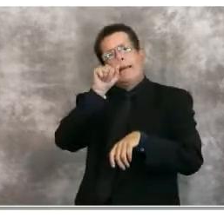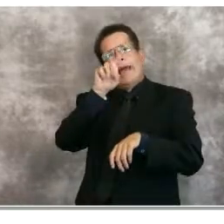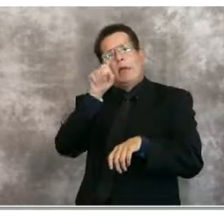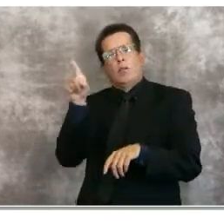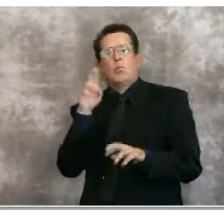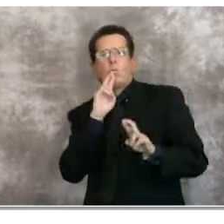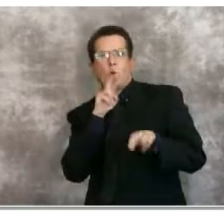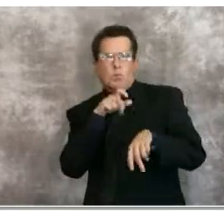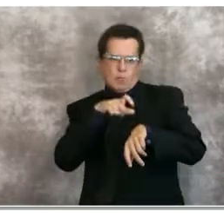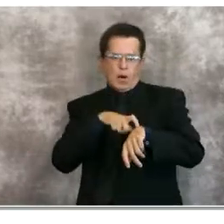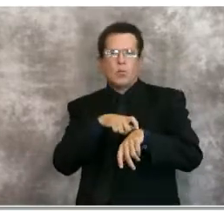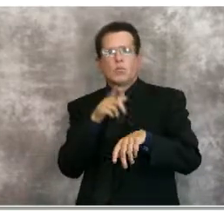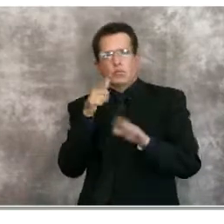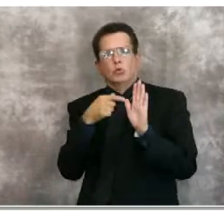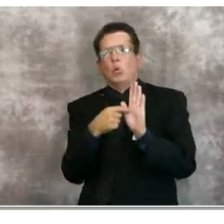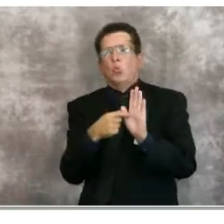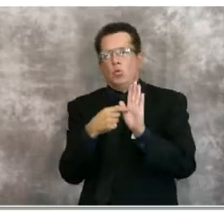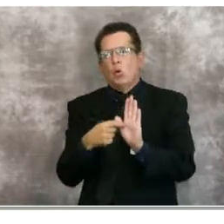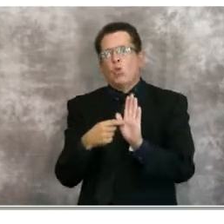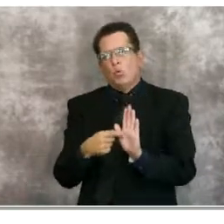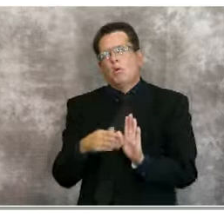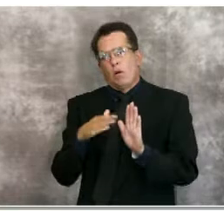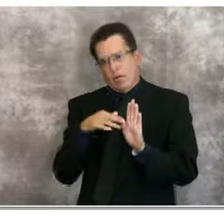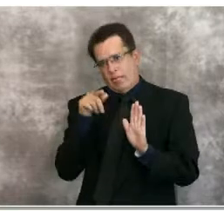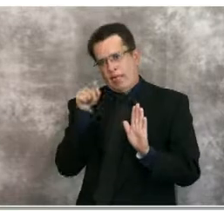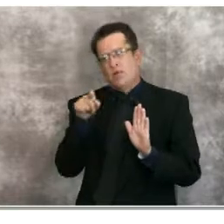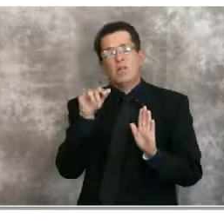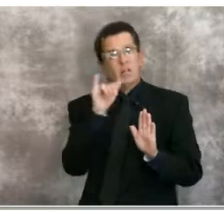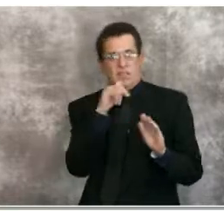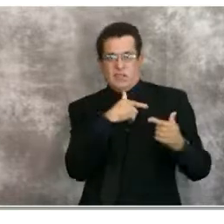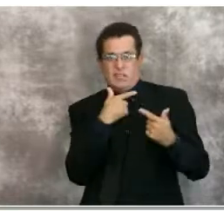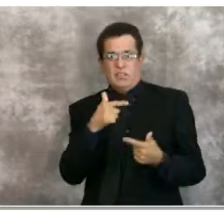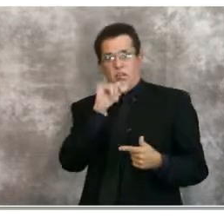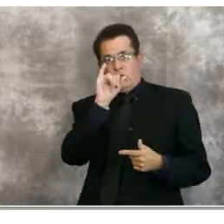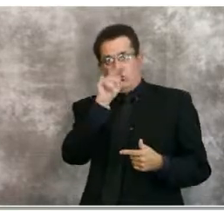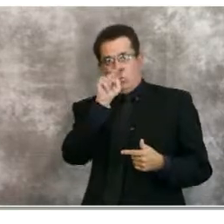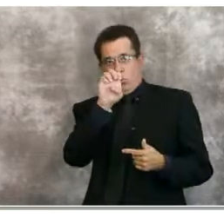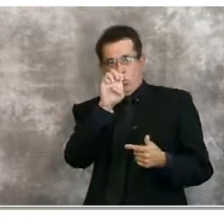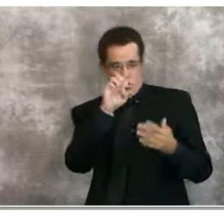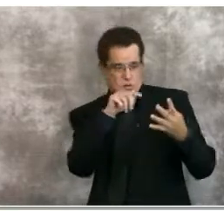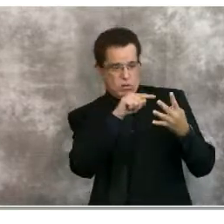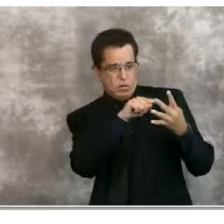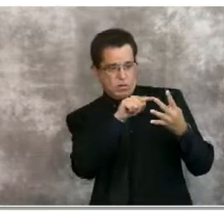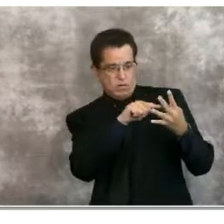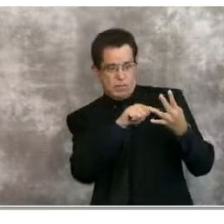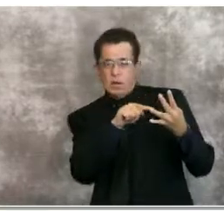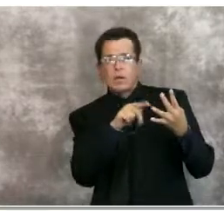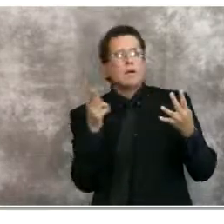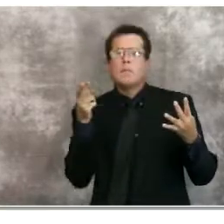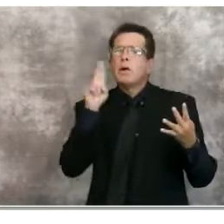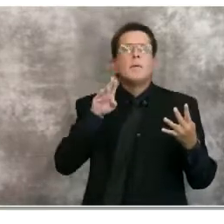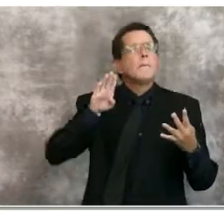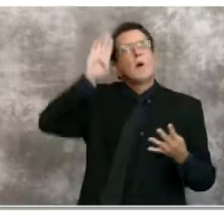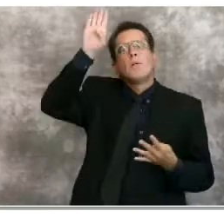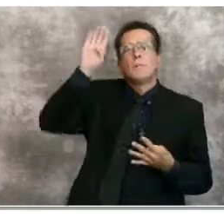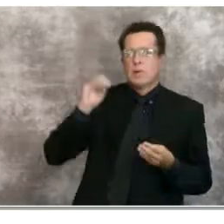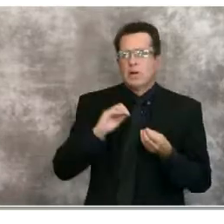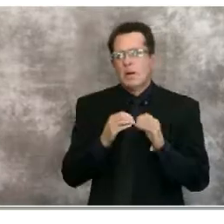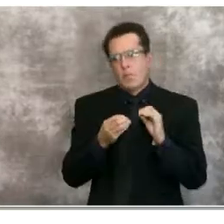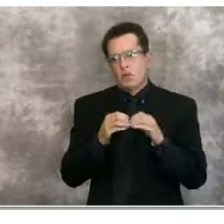And also, since mid-June, we can see an increase in the number